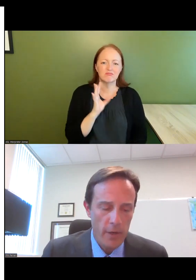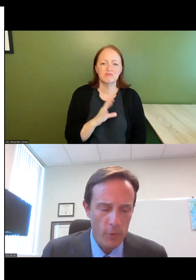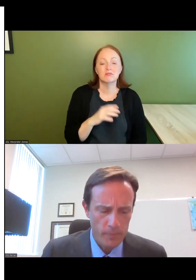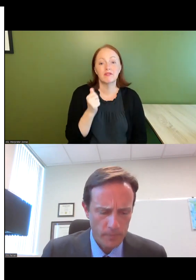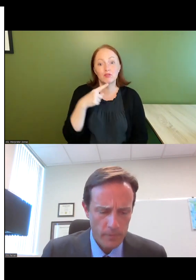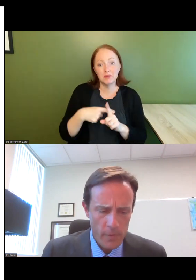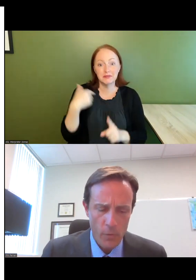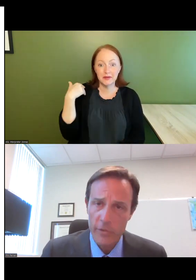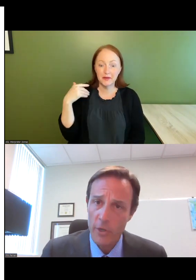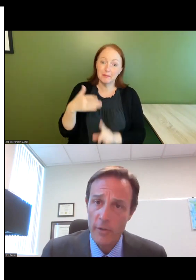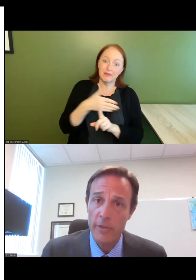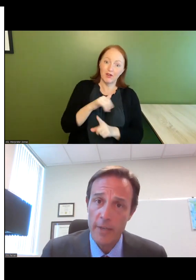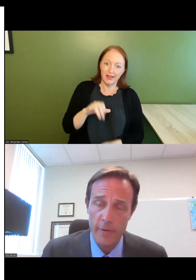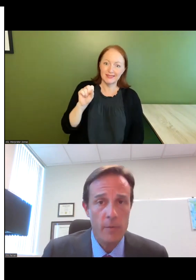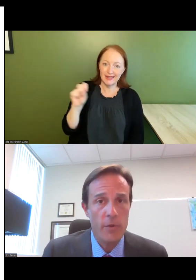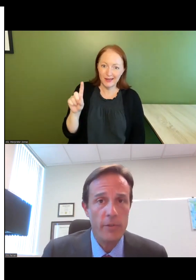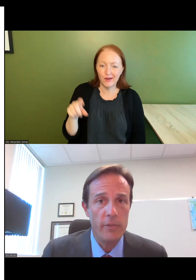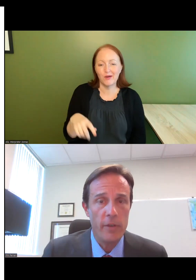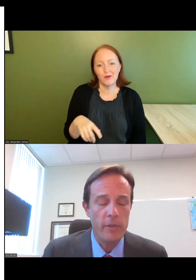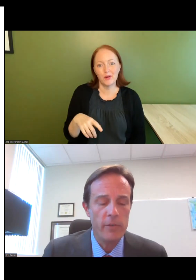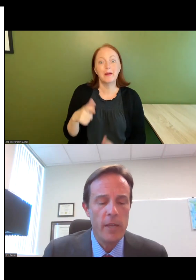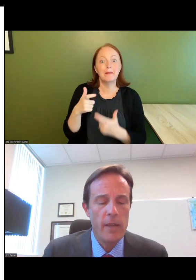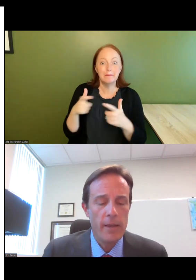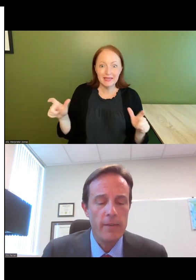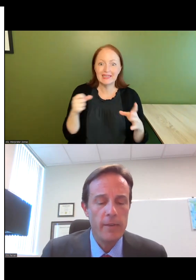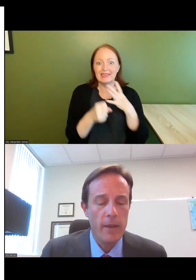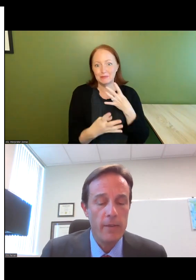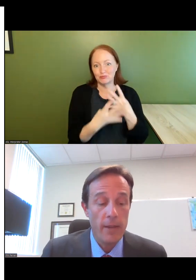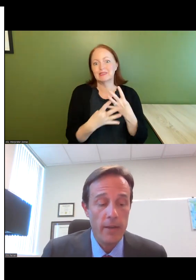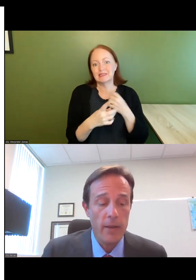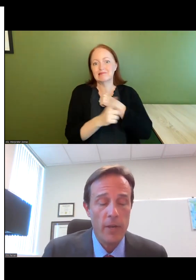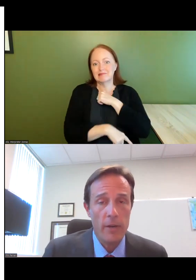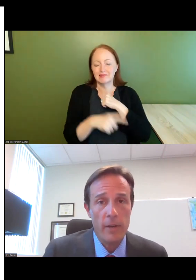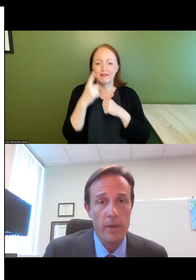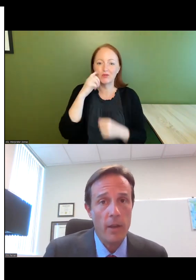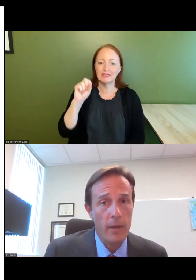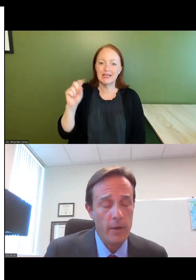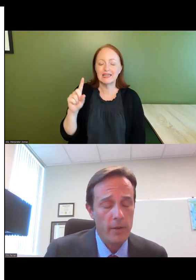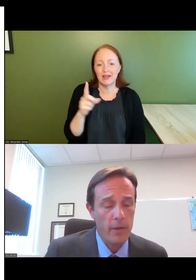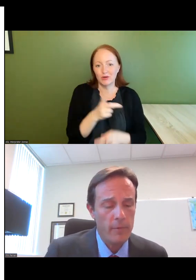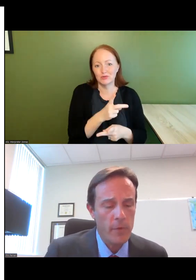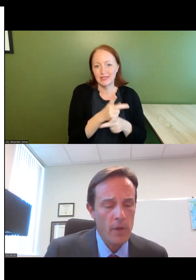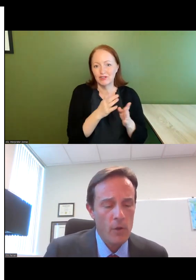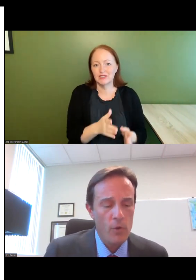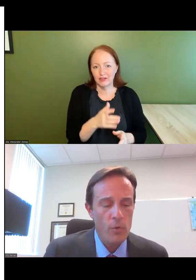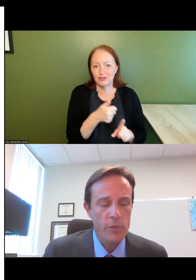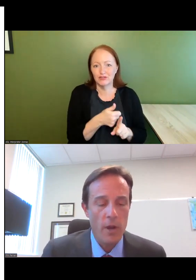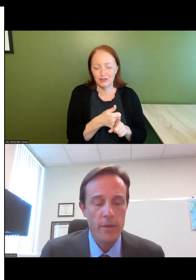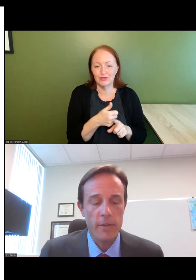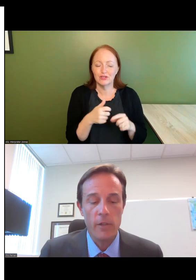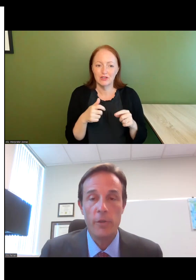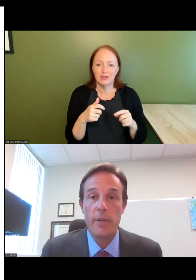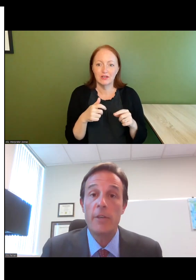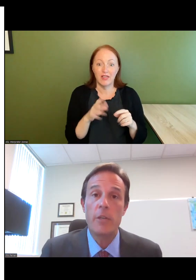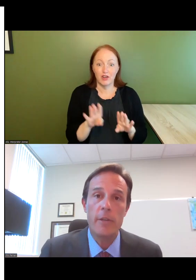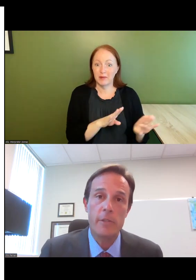San Diego, we secured a significant prison sentence against a San Diego caretaker whose